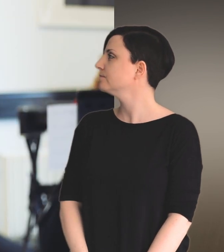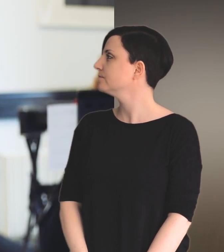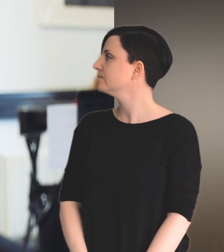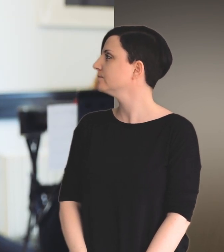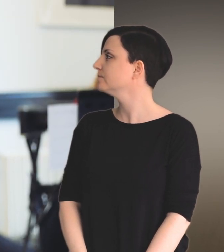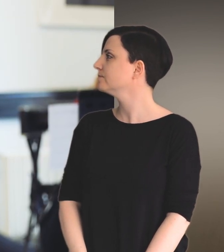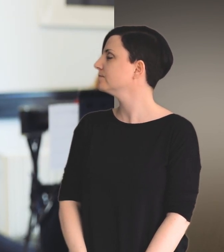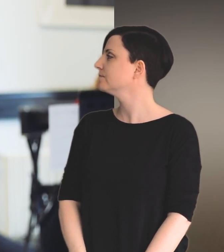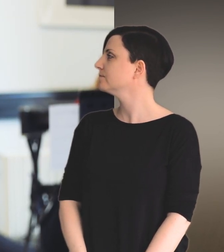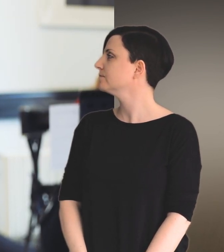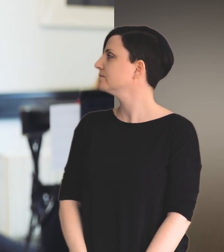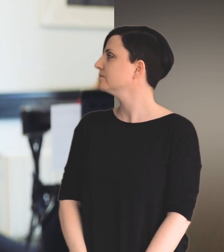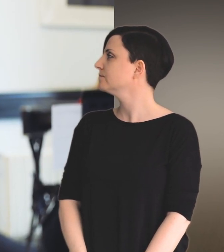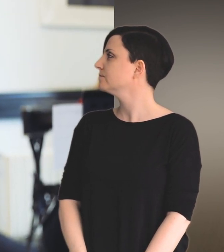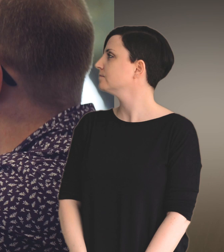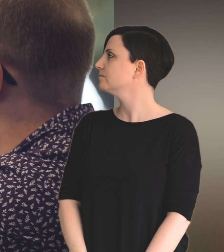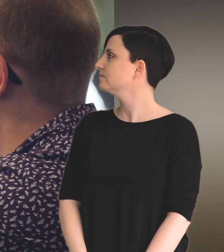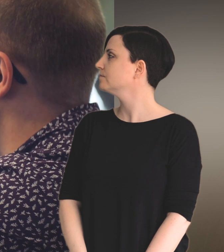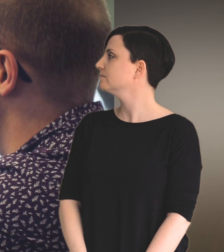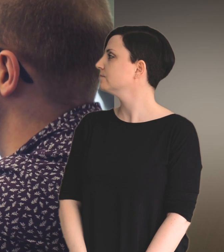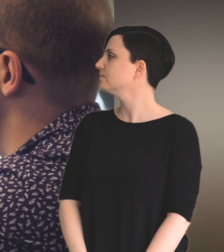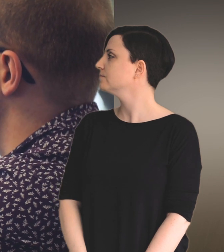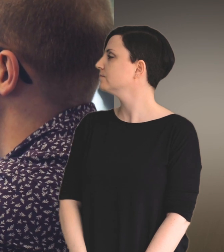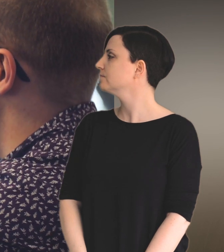BSO Resound in rehearsal.